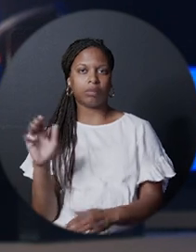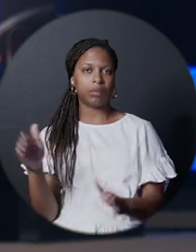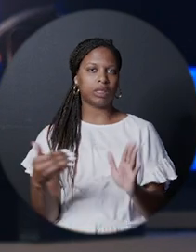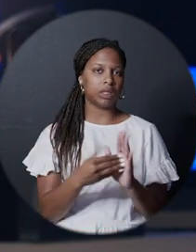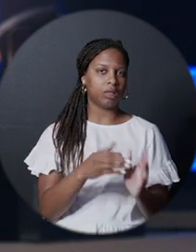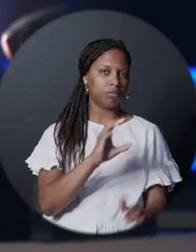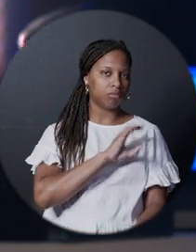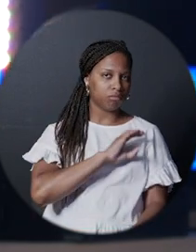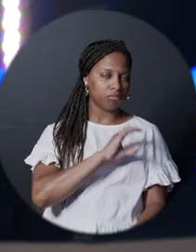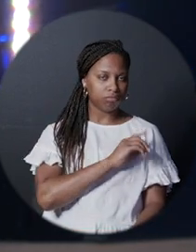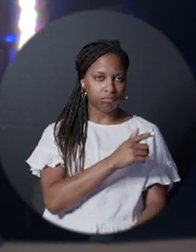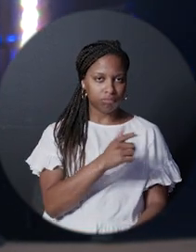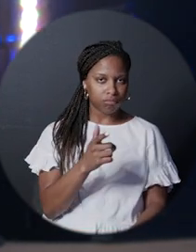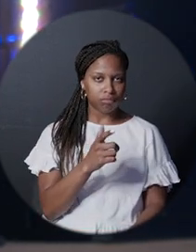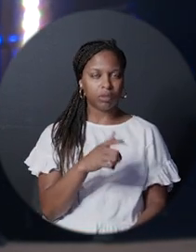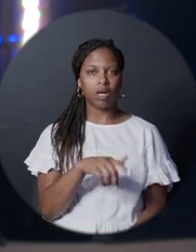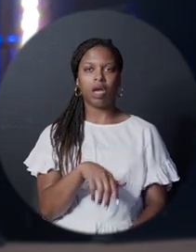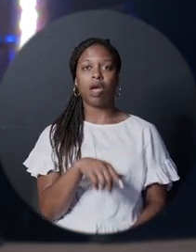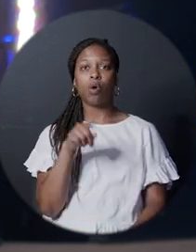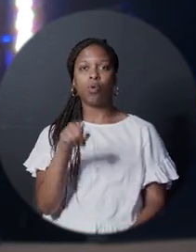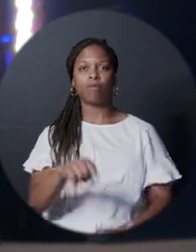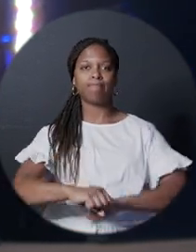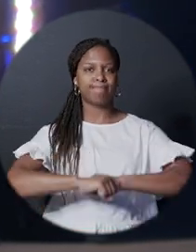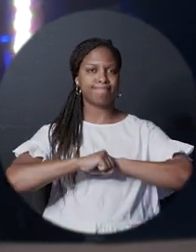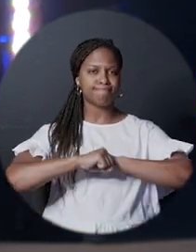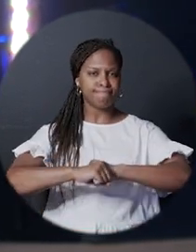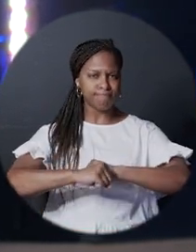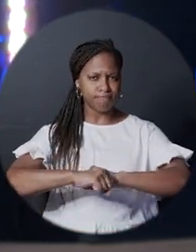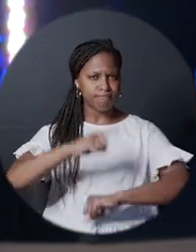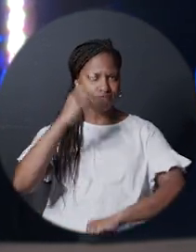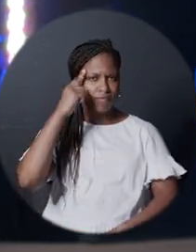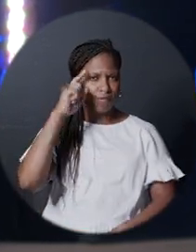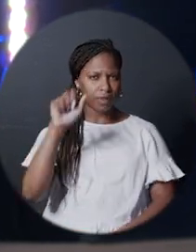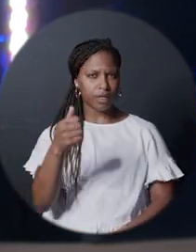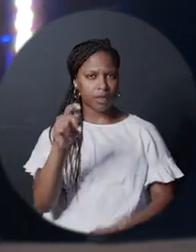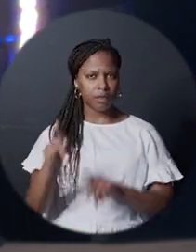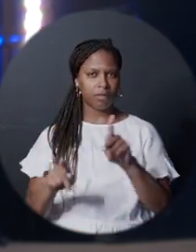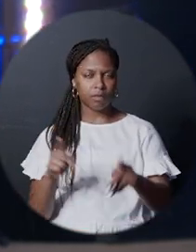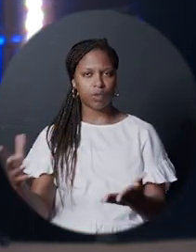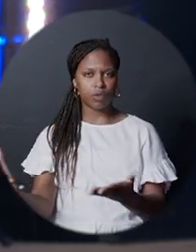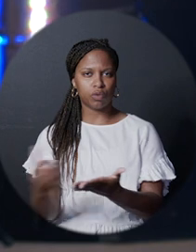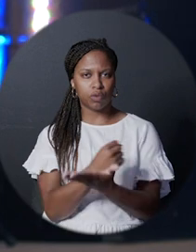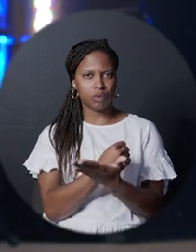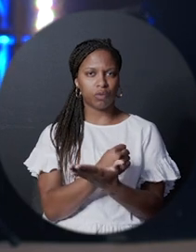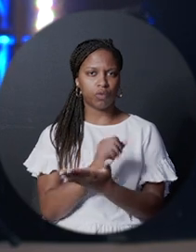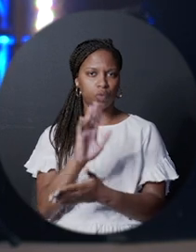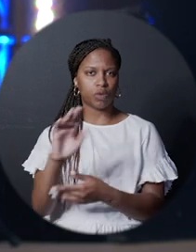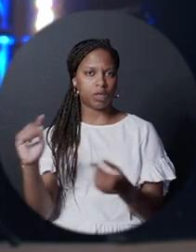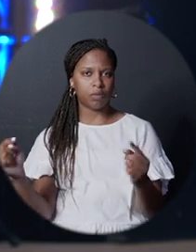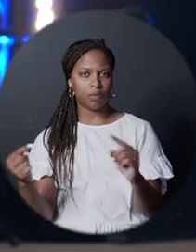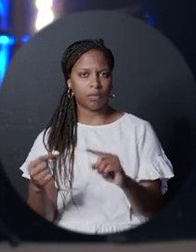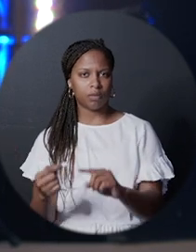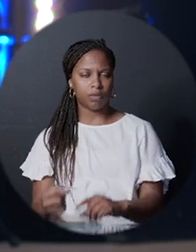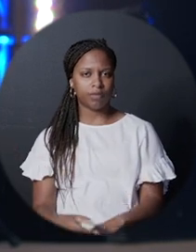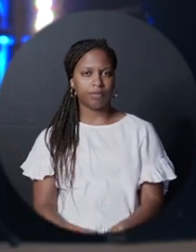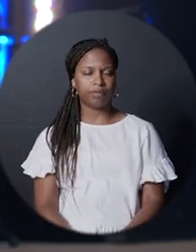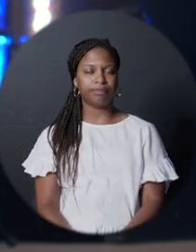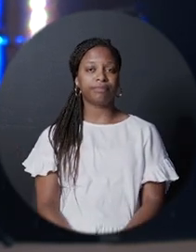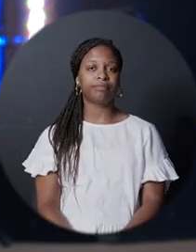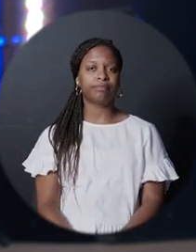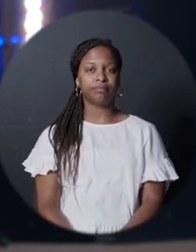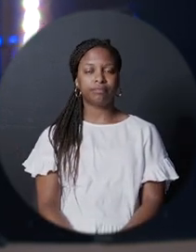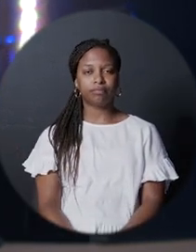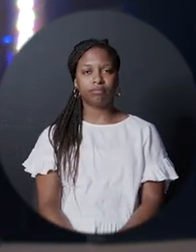being shot. We have to be against police officers being shot. And when you are defensive, you think other people deserve your